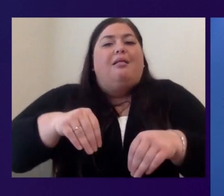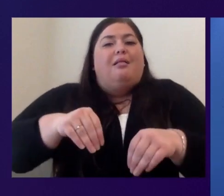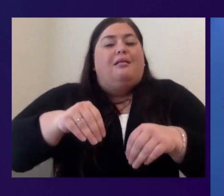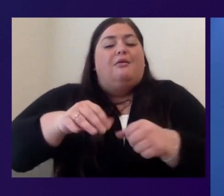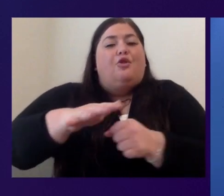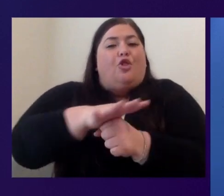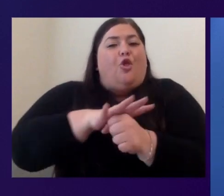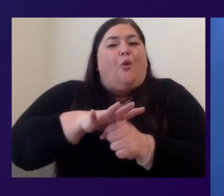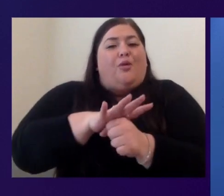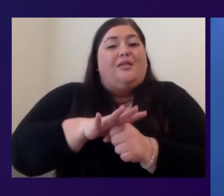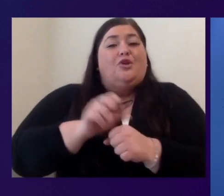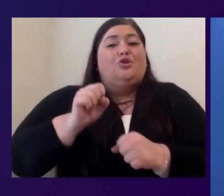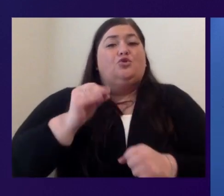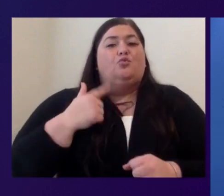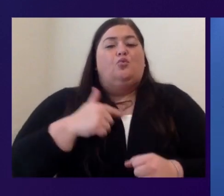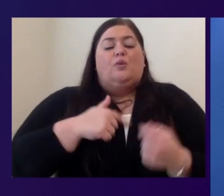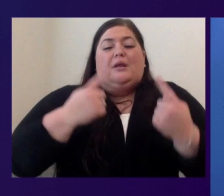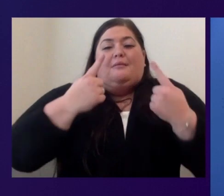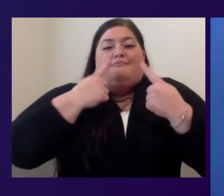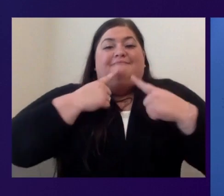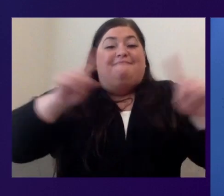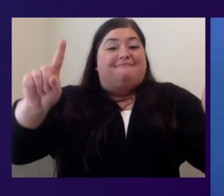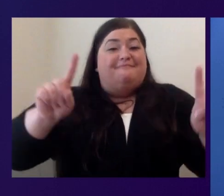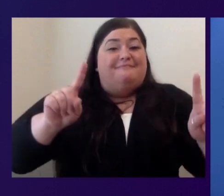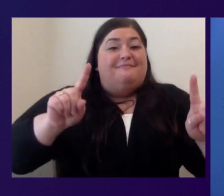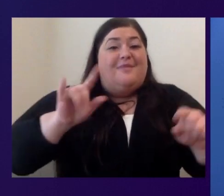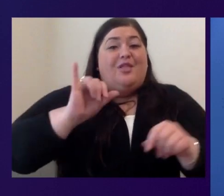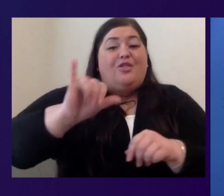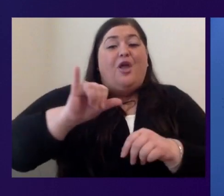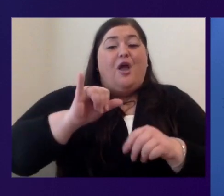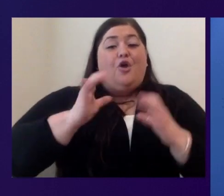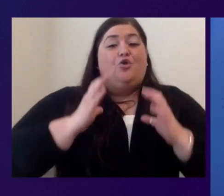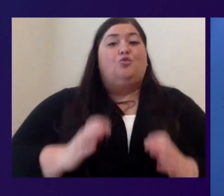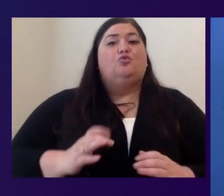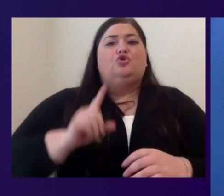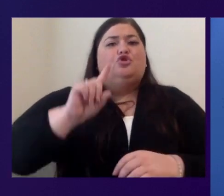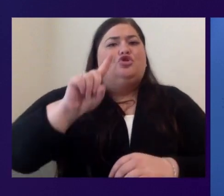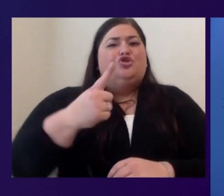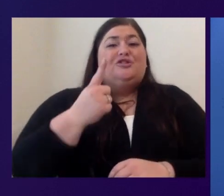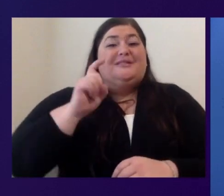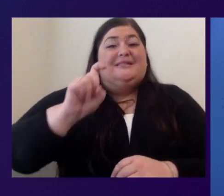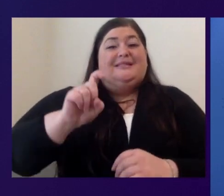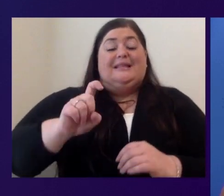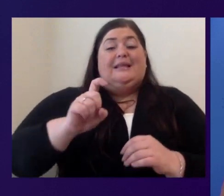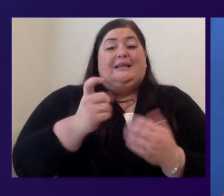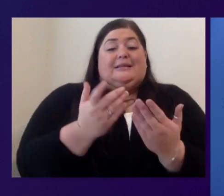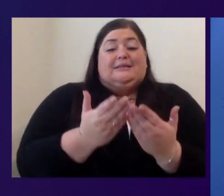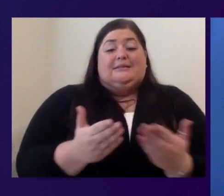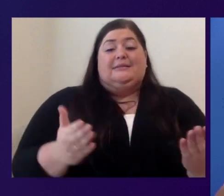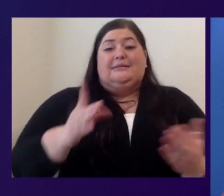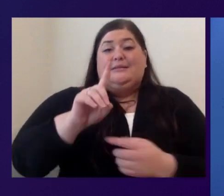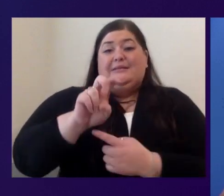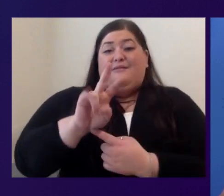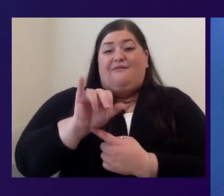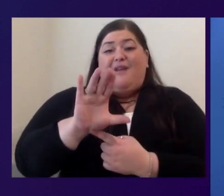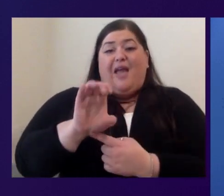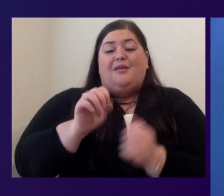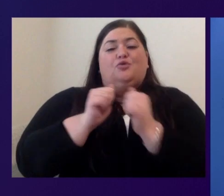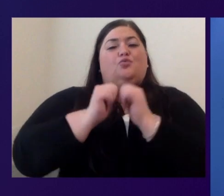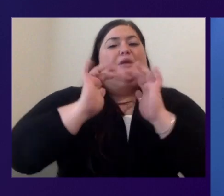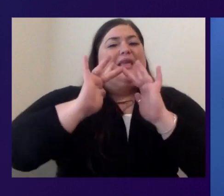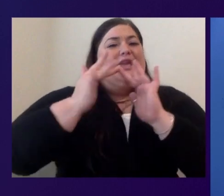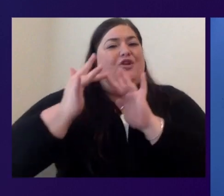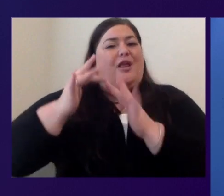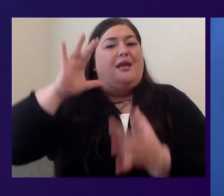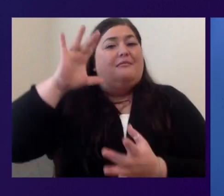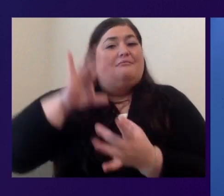have achieved the SaaS form factor because your end user just need to bring an end device with internet connectivity. Your application is hosted in a centralized